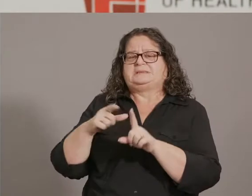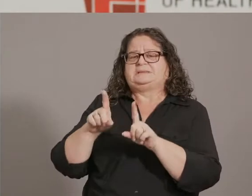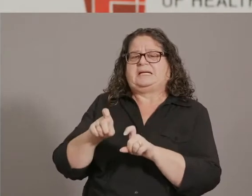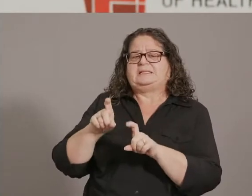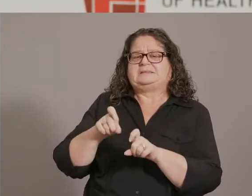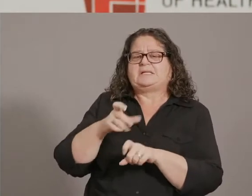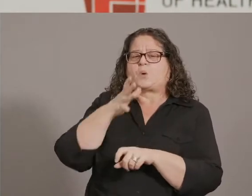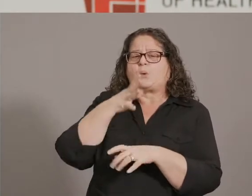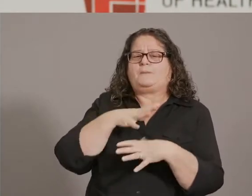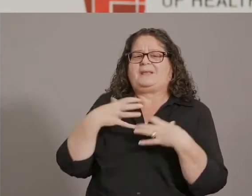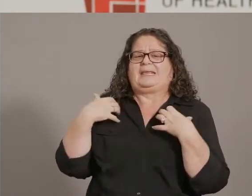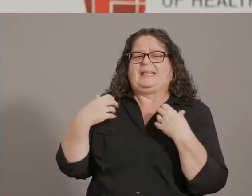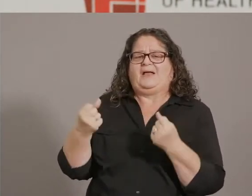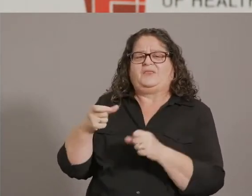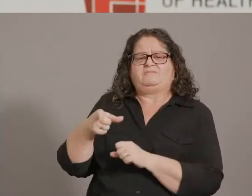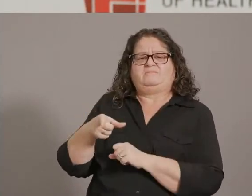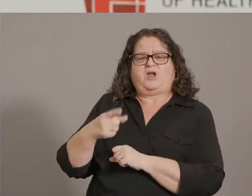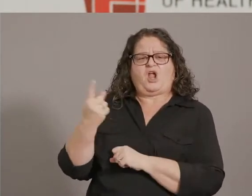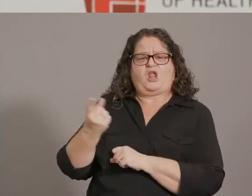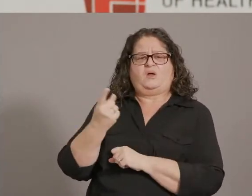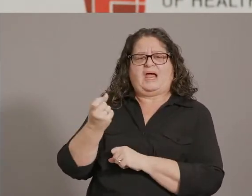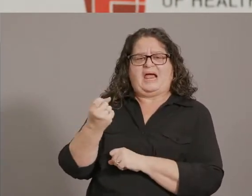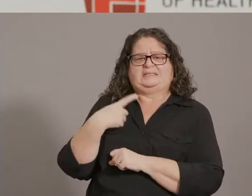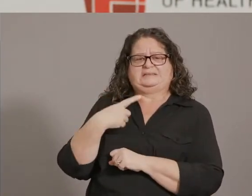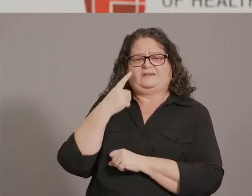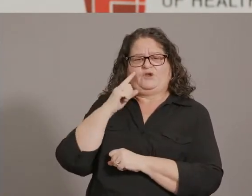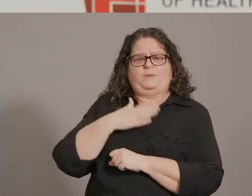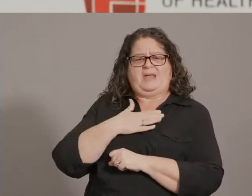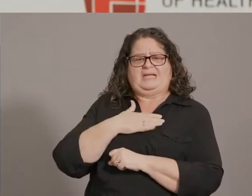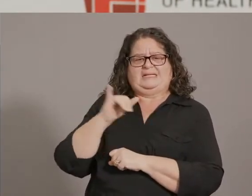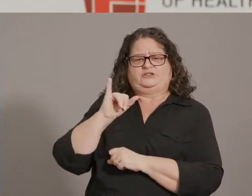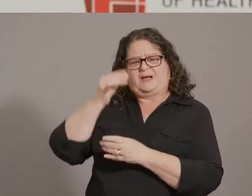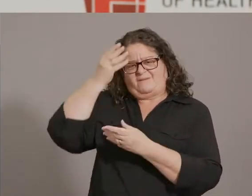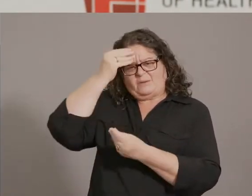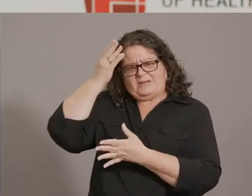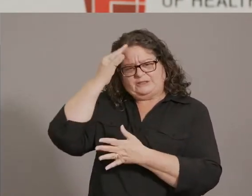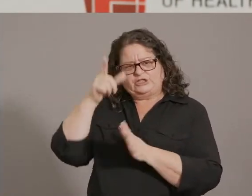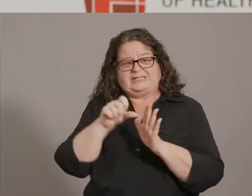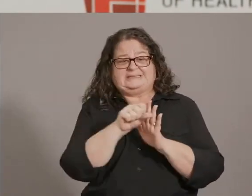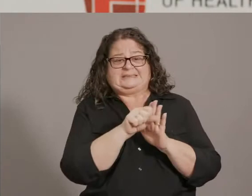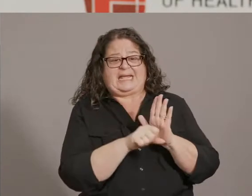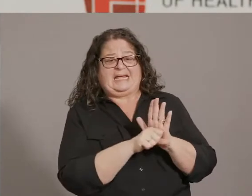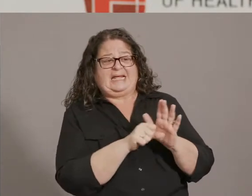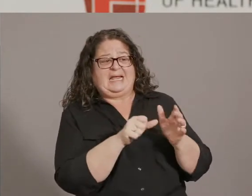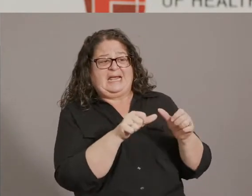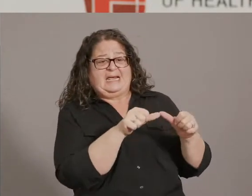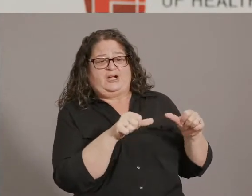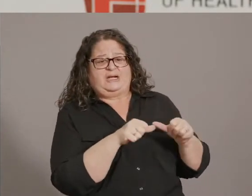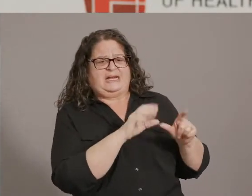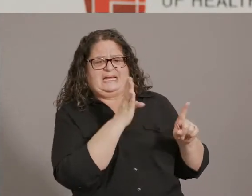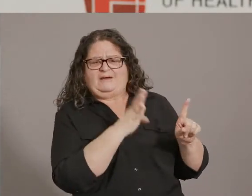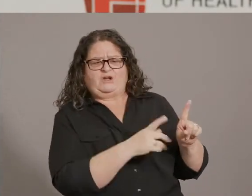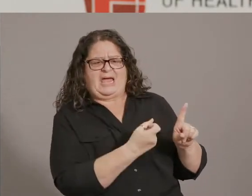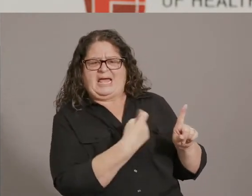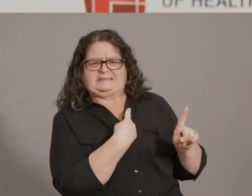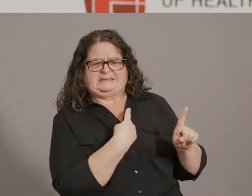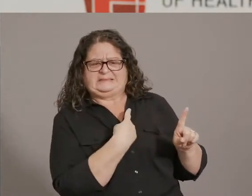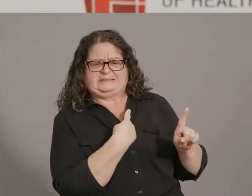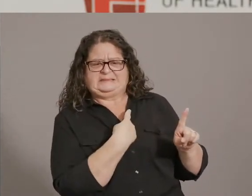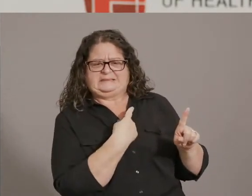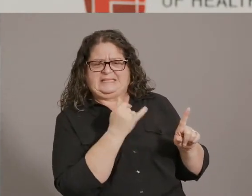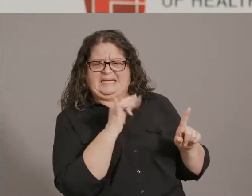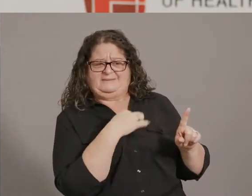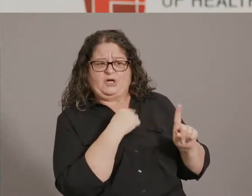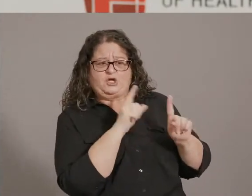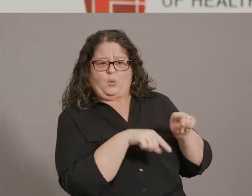insurance information, but the state never did. Why is the state simply saying, hey, you show up, we'll pay for it out of the state, as opposed to using